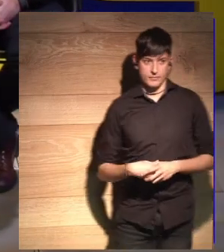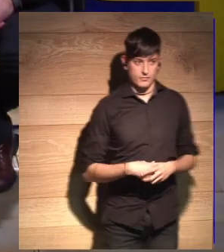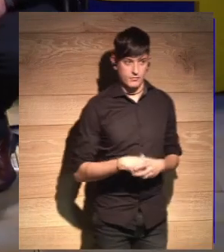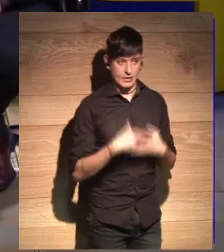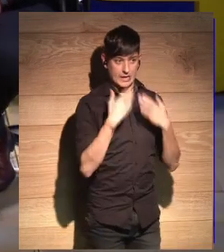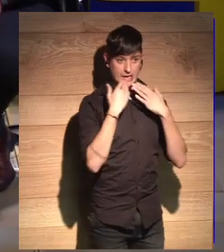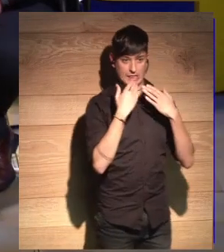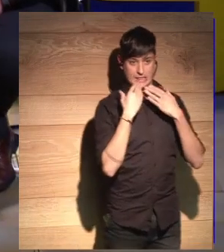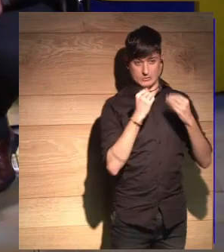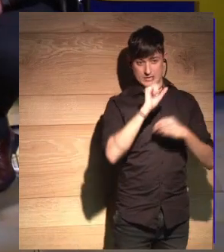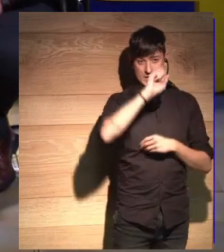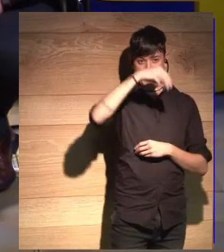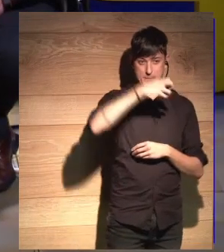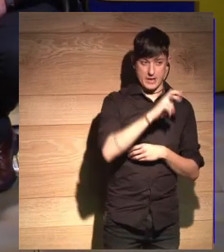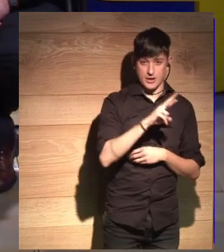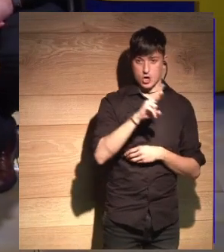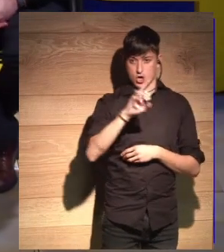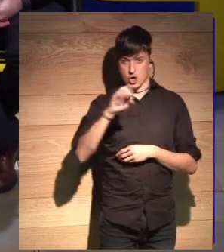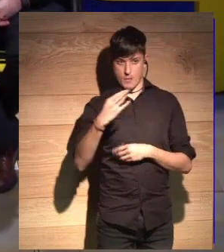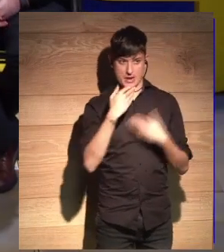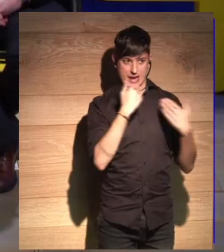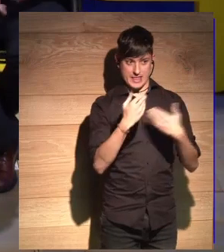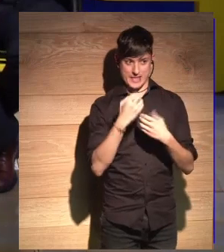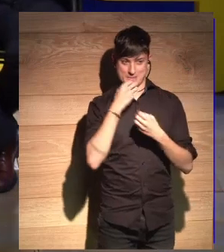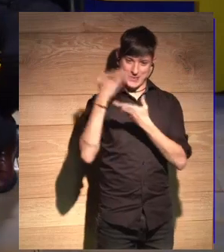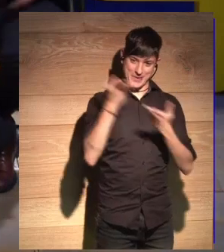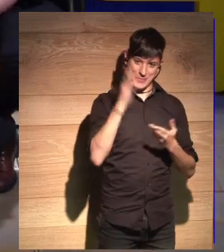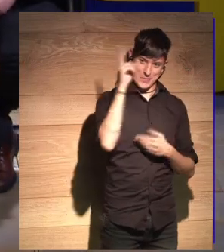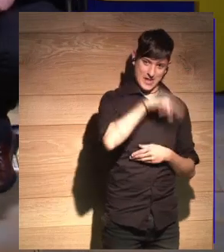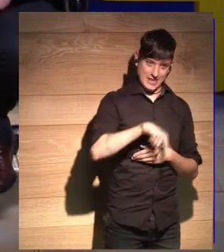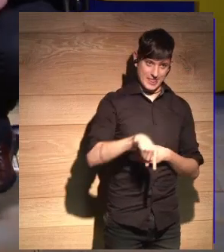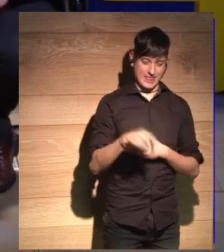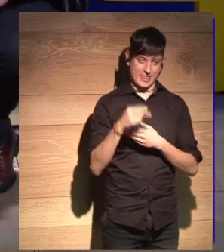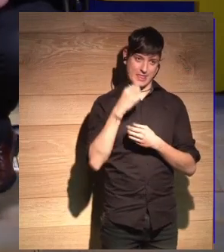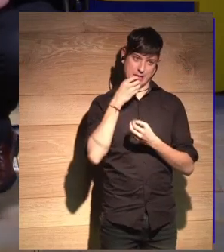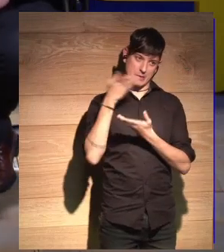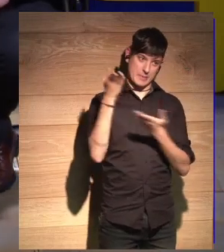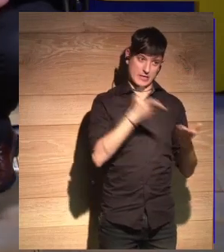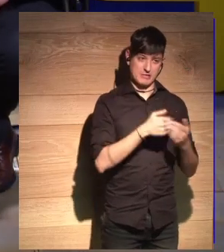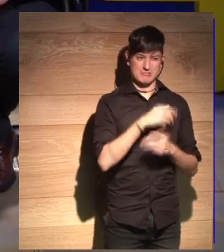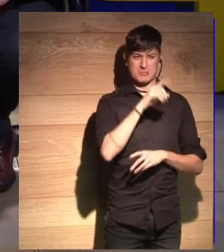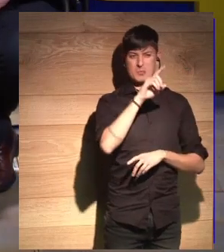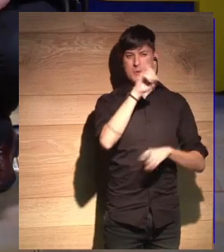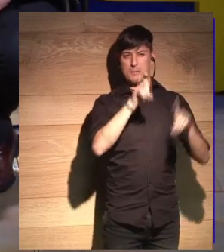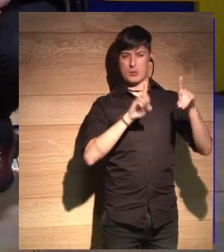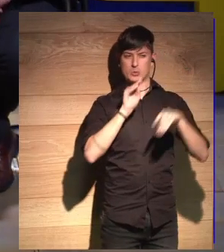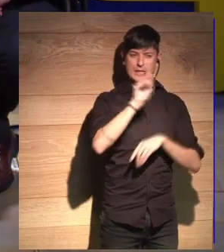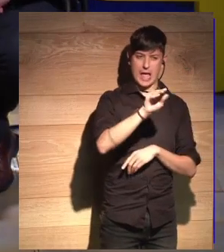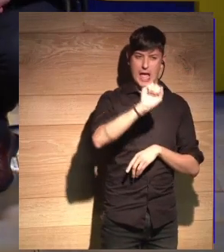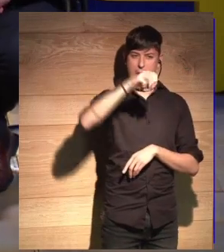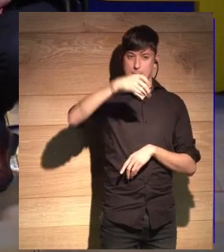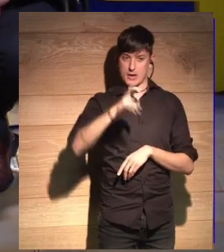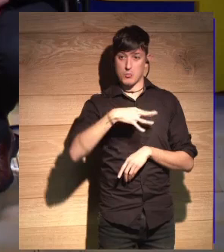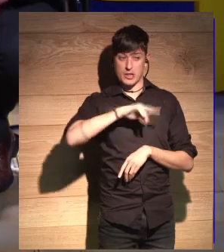Thank you very much, Amber and Rob. Welcome to Madrid. I have a question for Amber, but